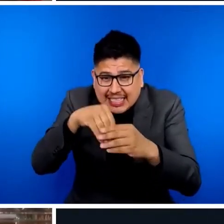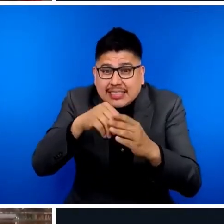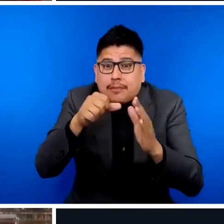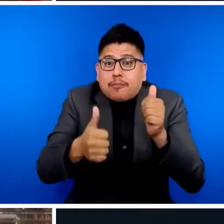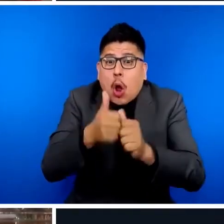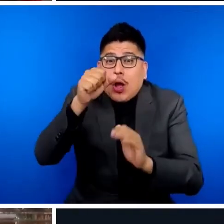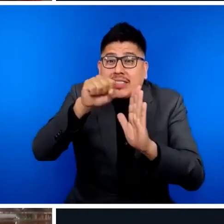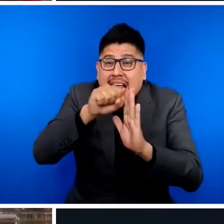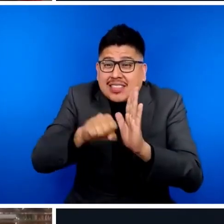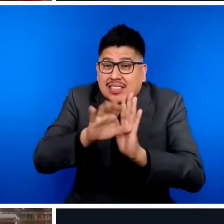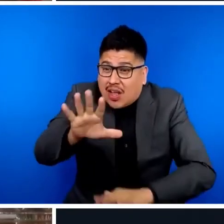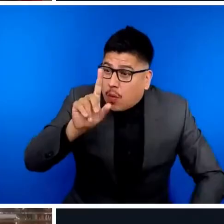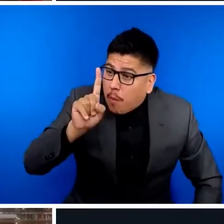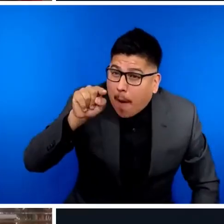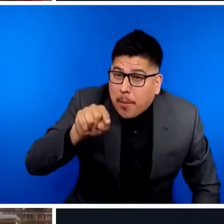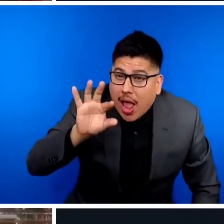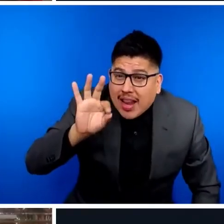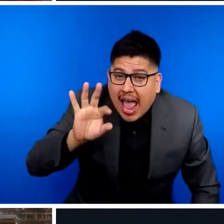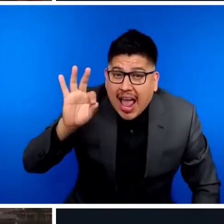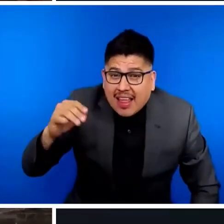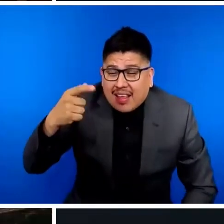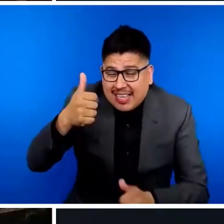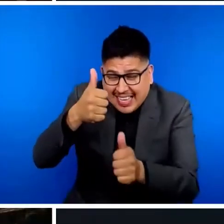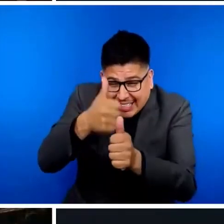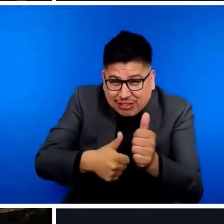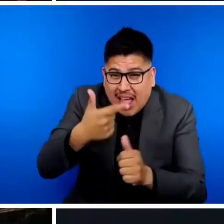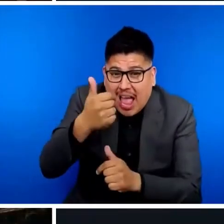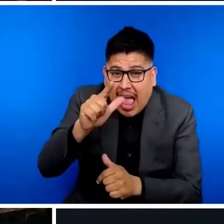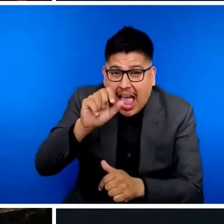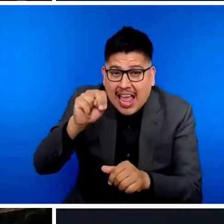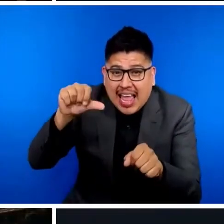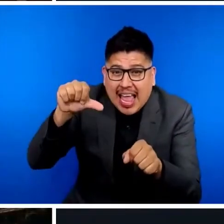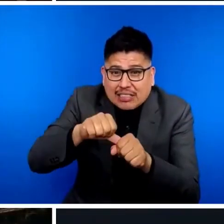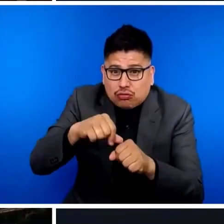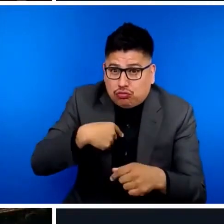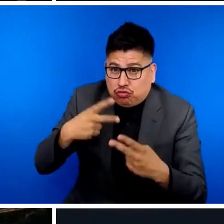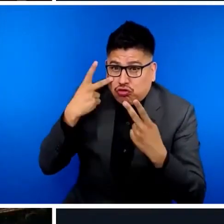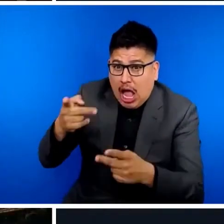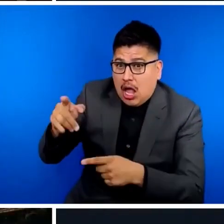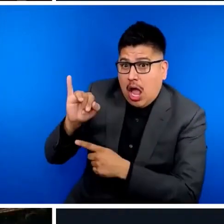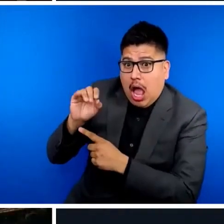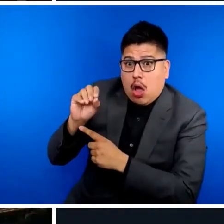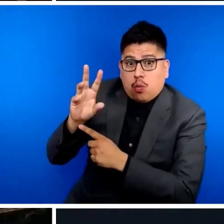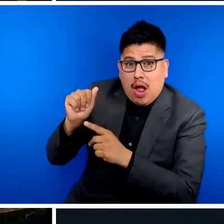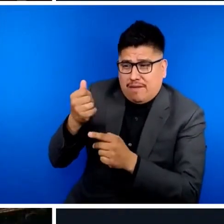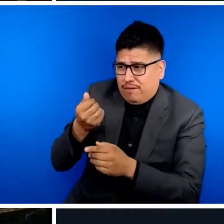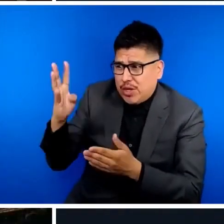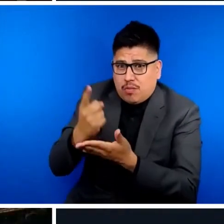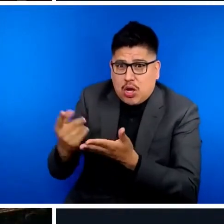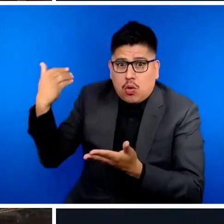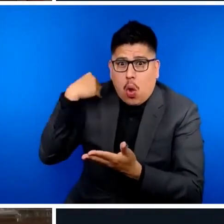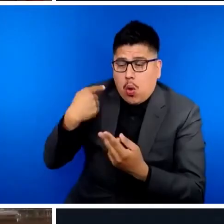$1.99 a gallon. And when I visited the great state of Iowa just a few weeks ago, I even saw